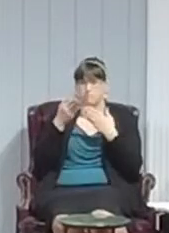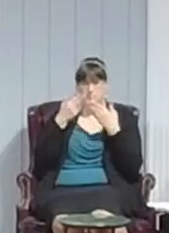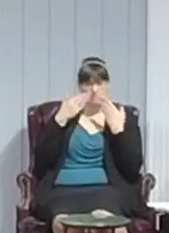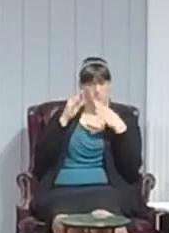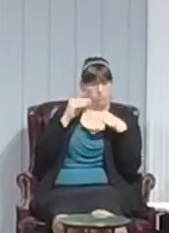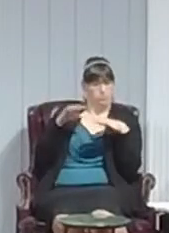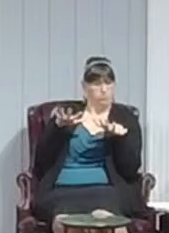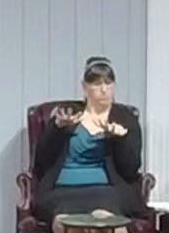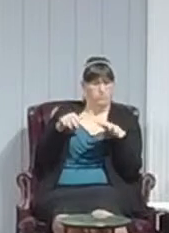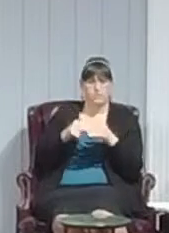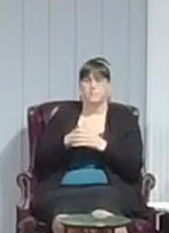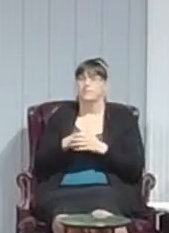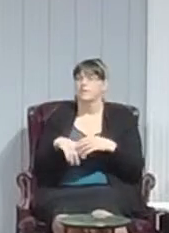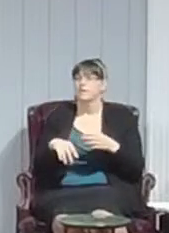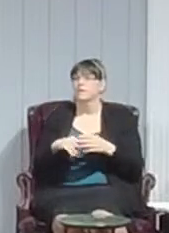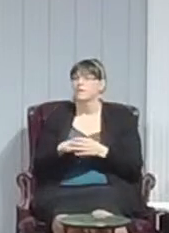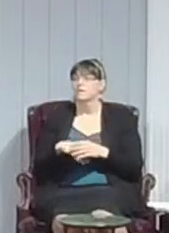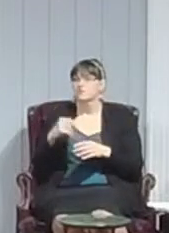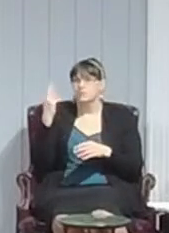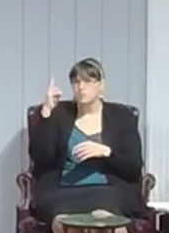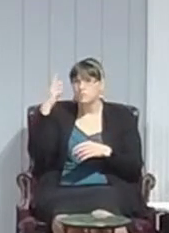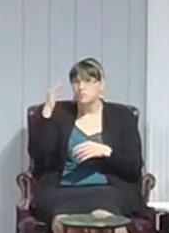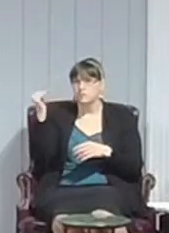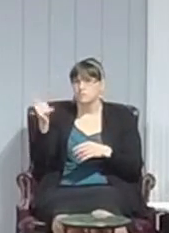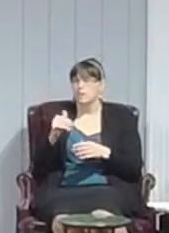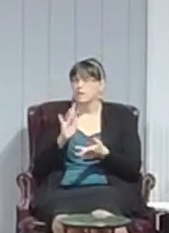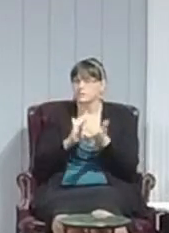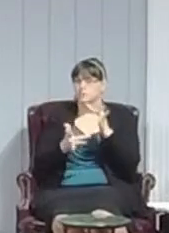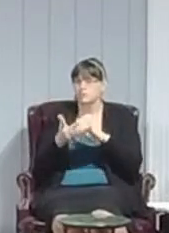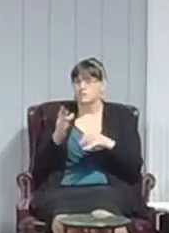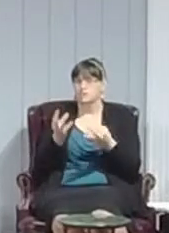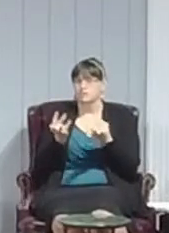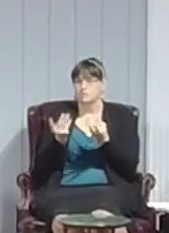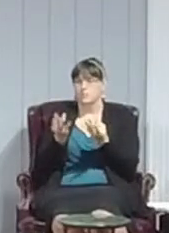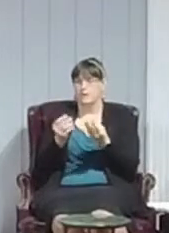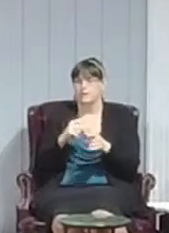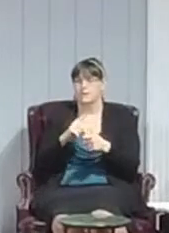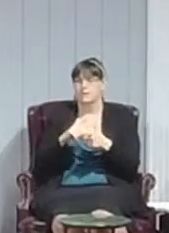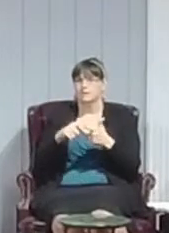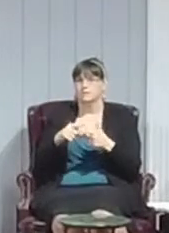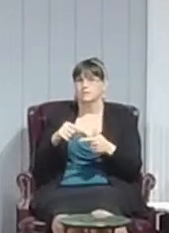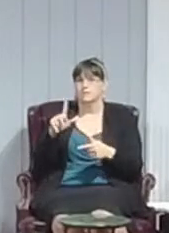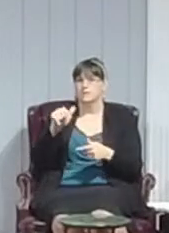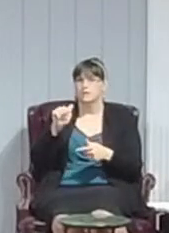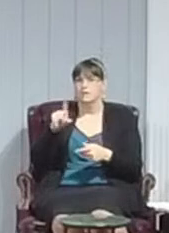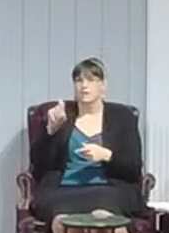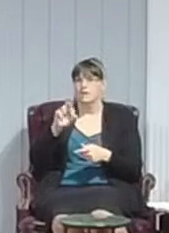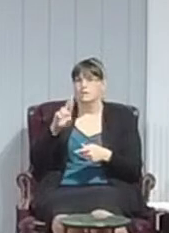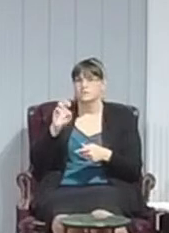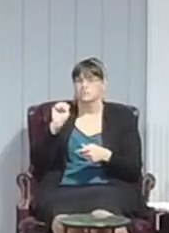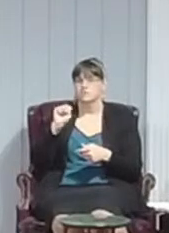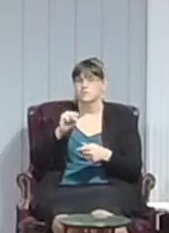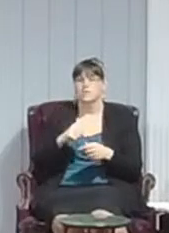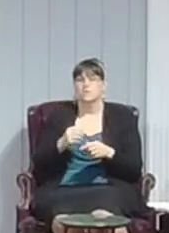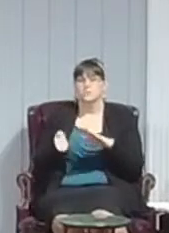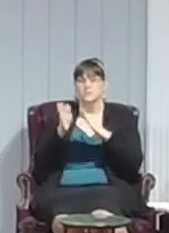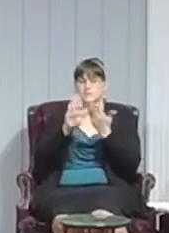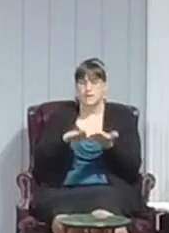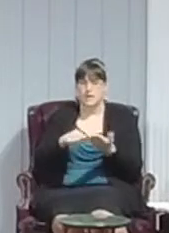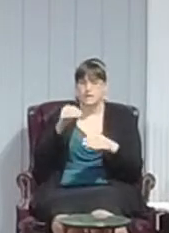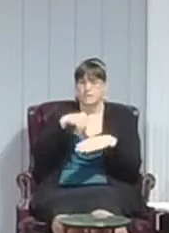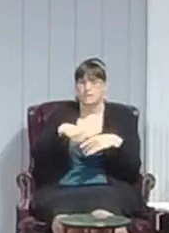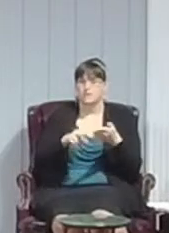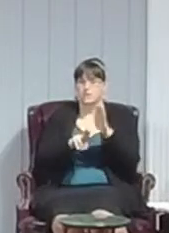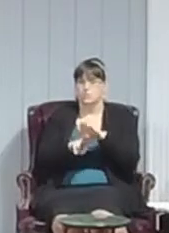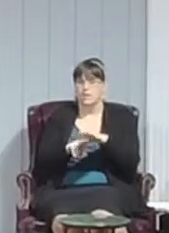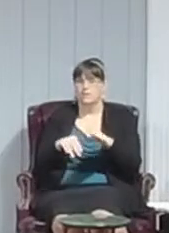so there's a reason why, so Jesus has waited until Lazarus is dead. He's been in the grave for 4 days. And